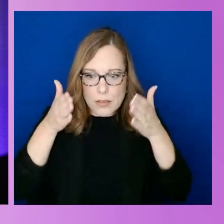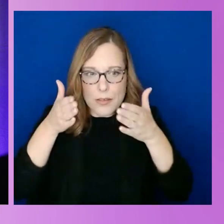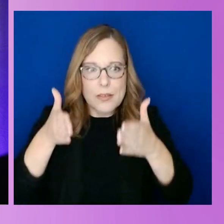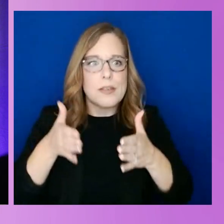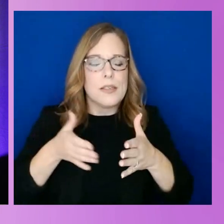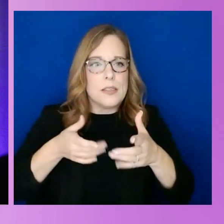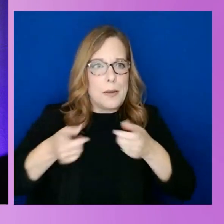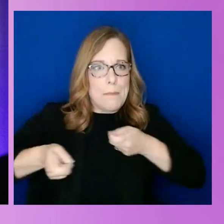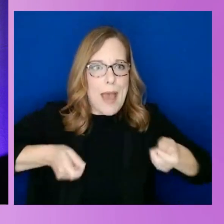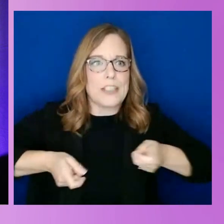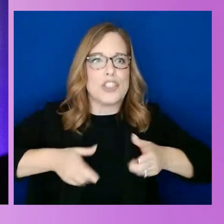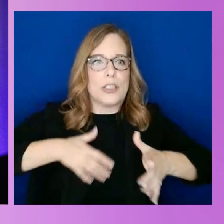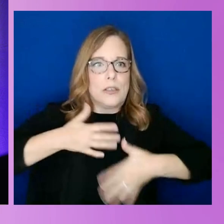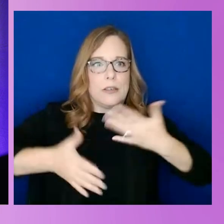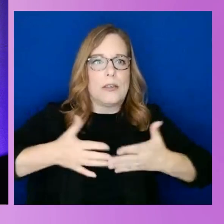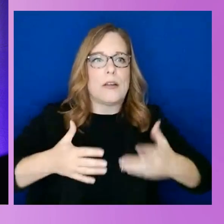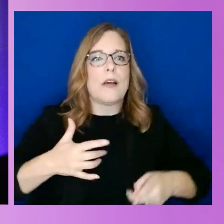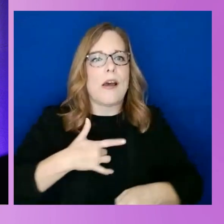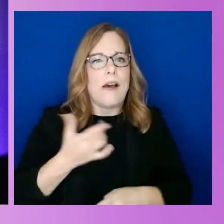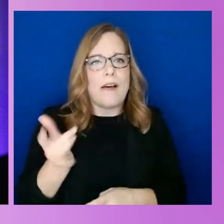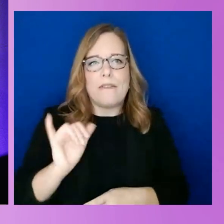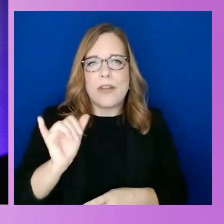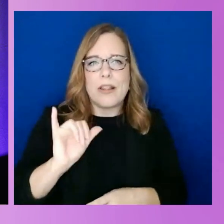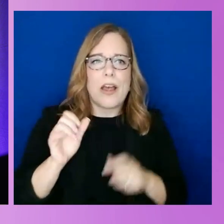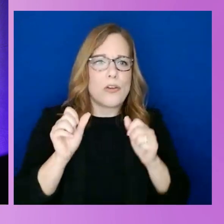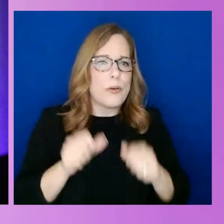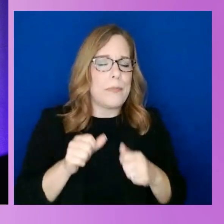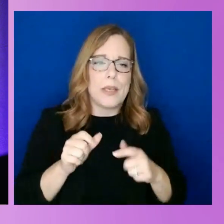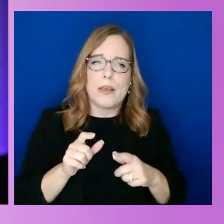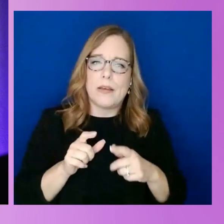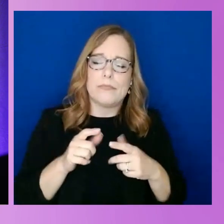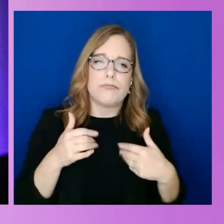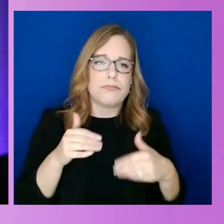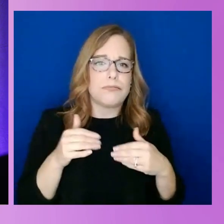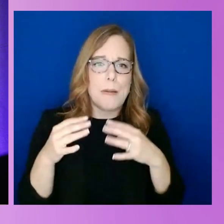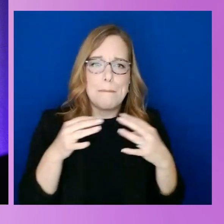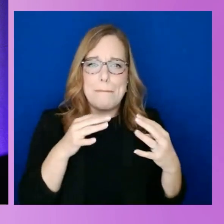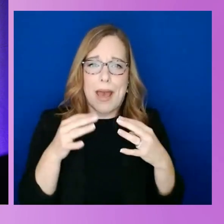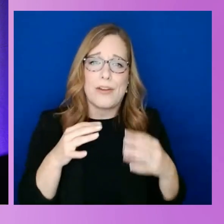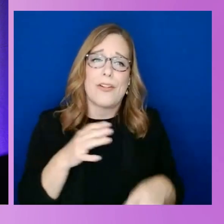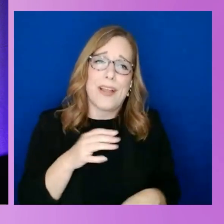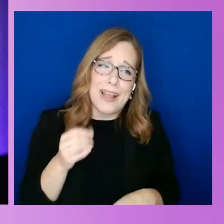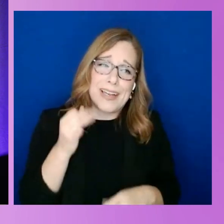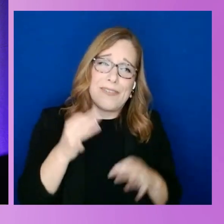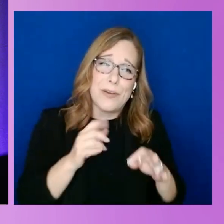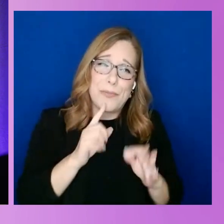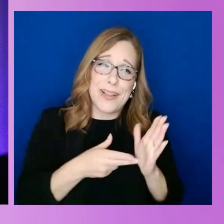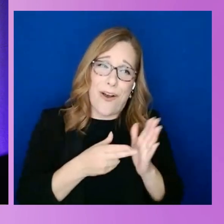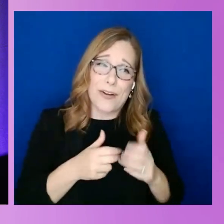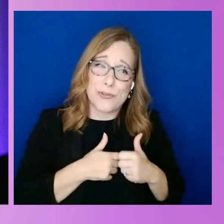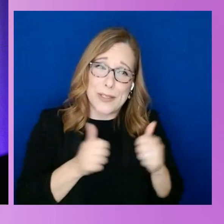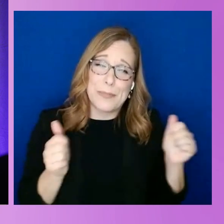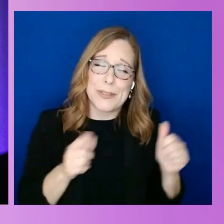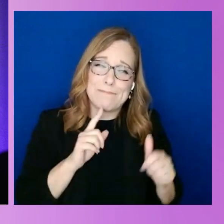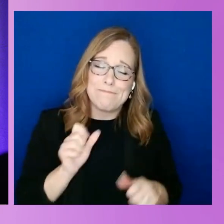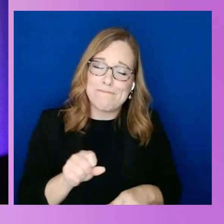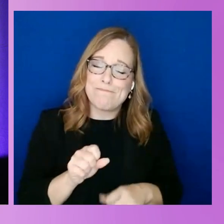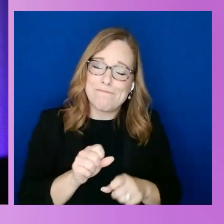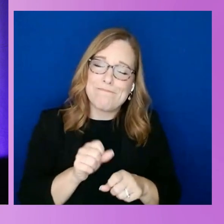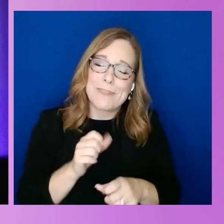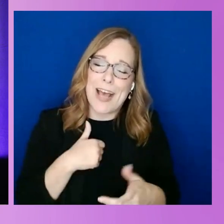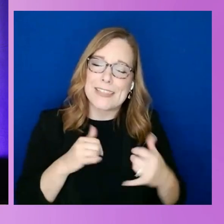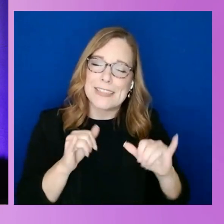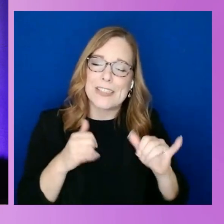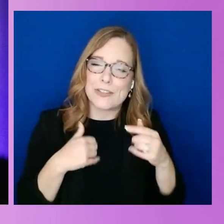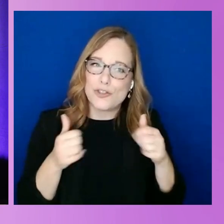And if I'm being really transparent, it often still does. But now I have a trusty sidekick in Copilot, helping me to